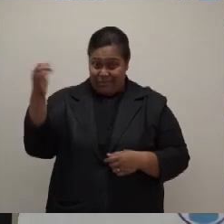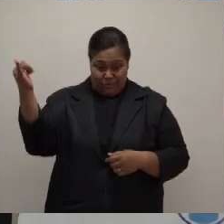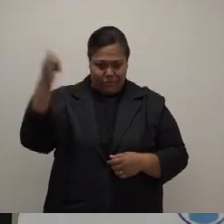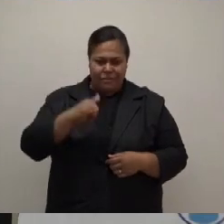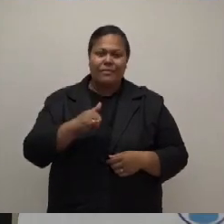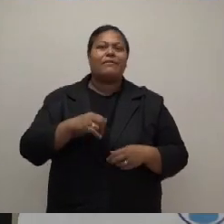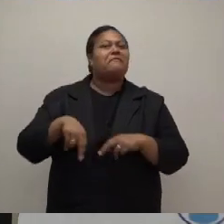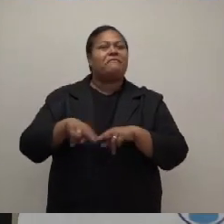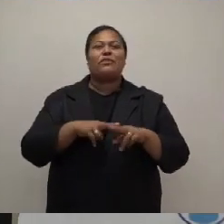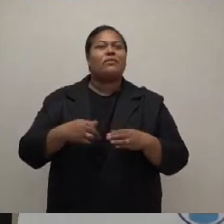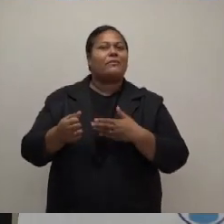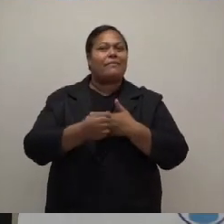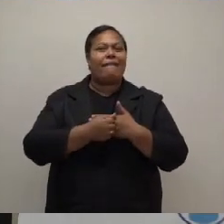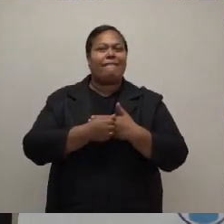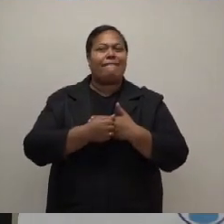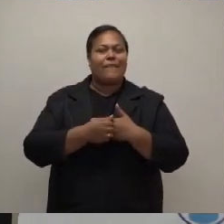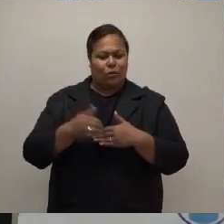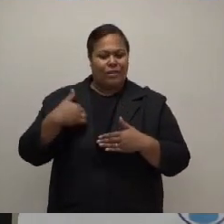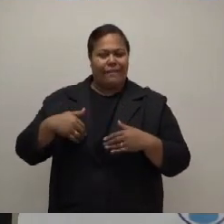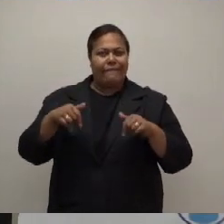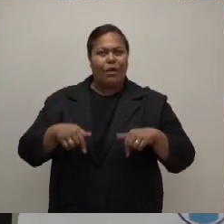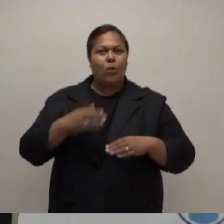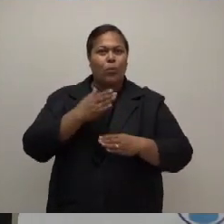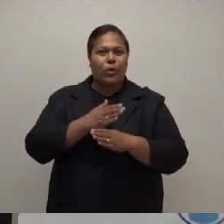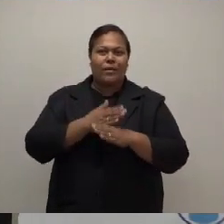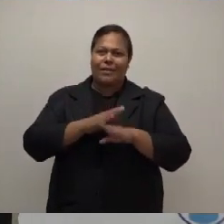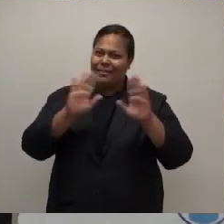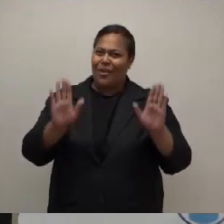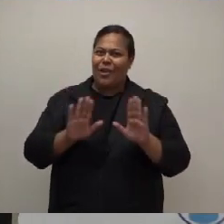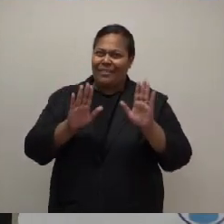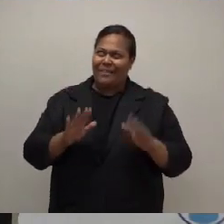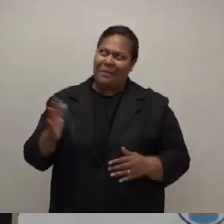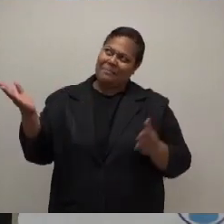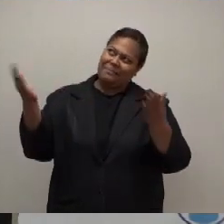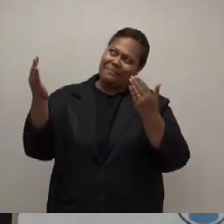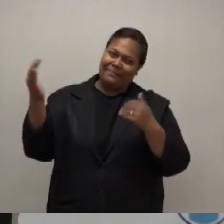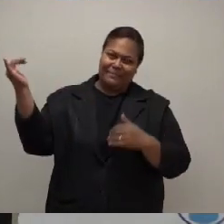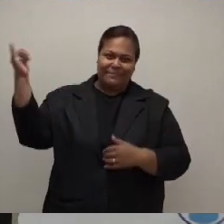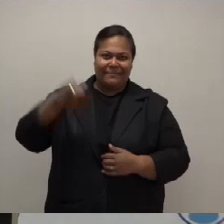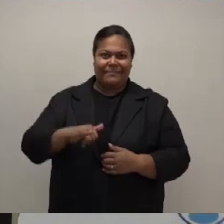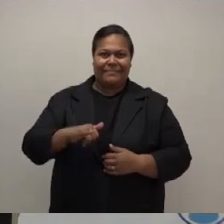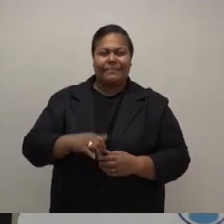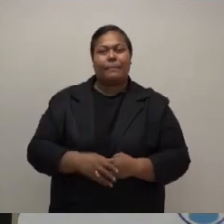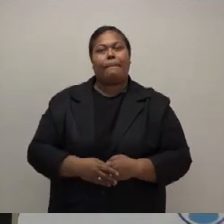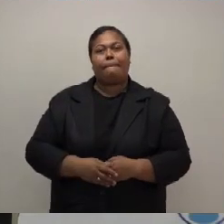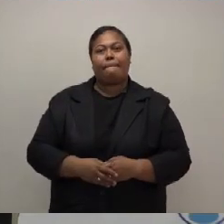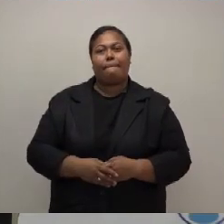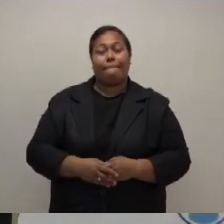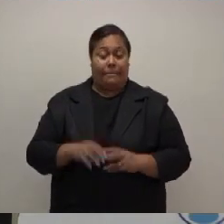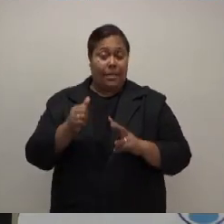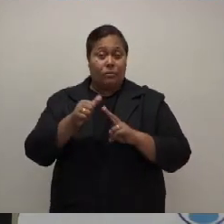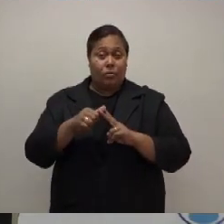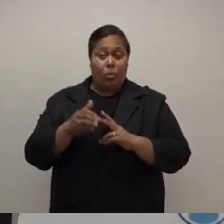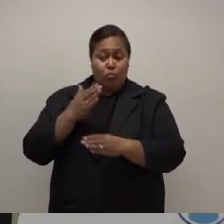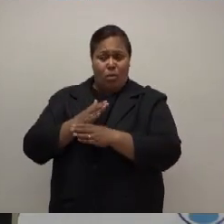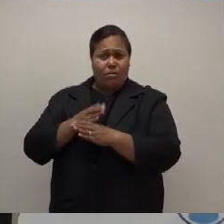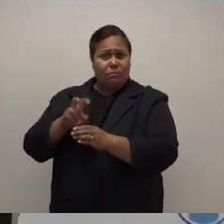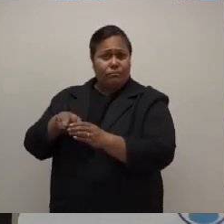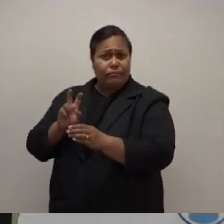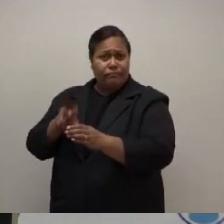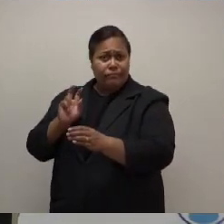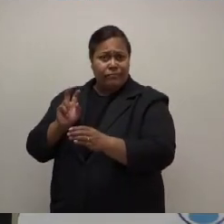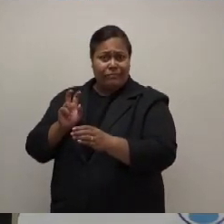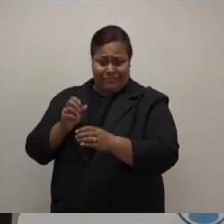earth to live, work, and holiday in. It will bring back lost jobs of our friends